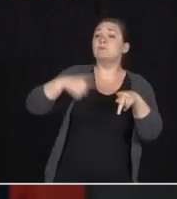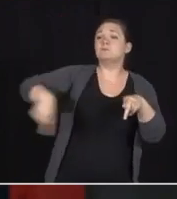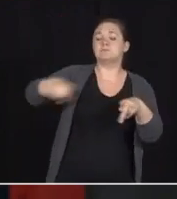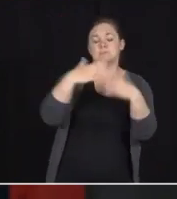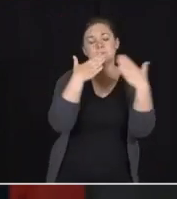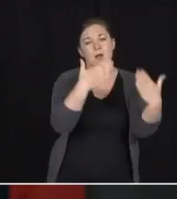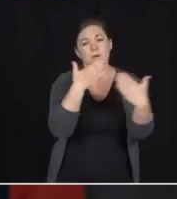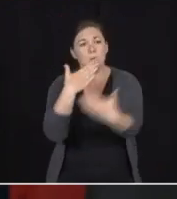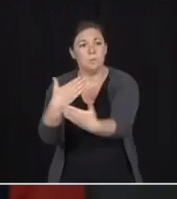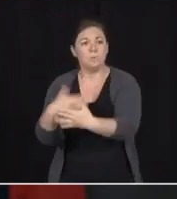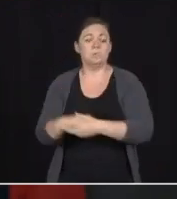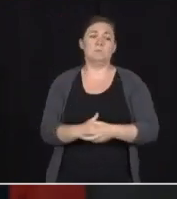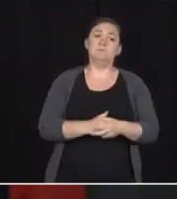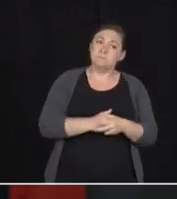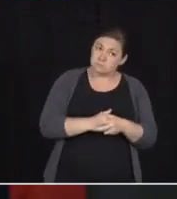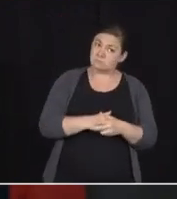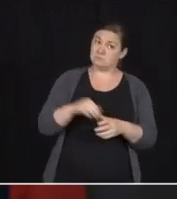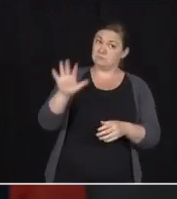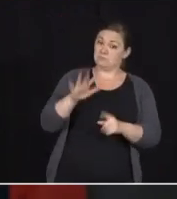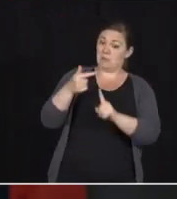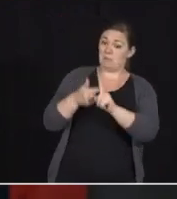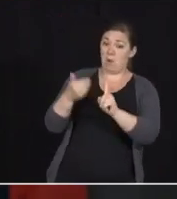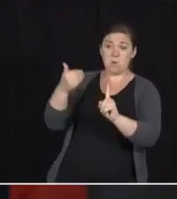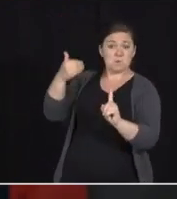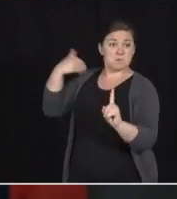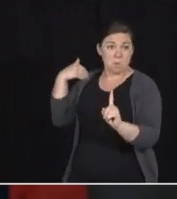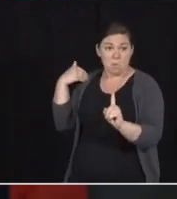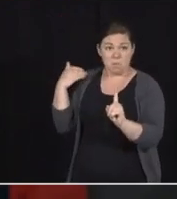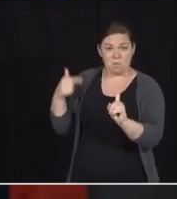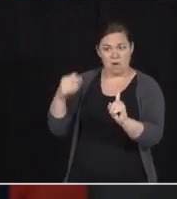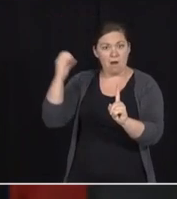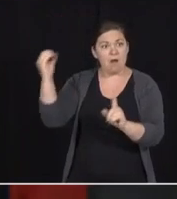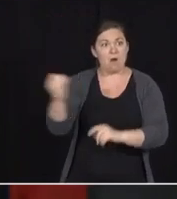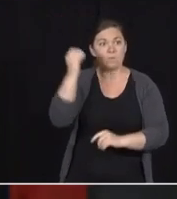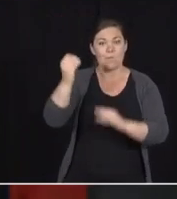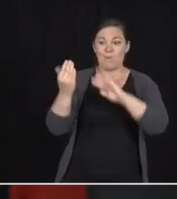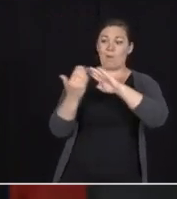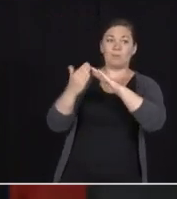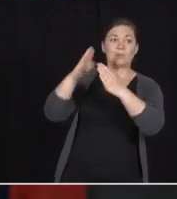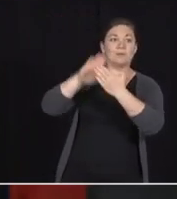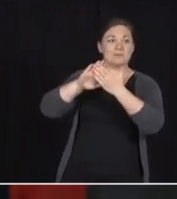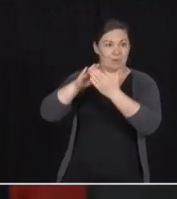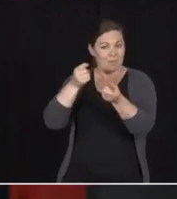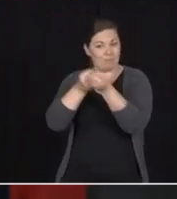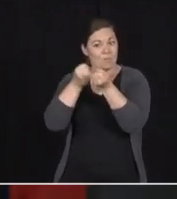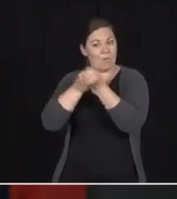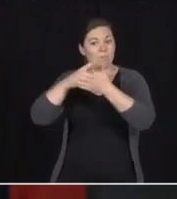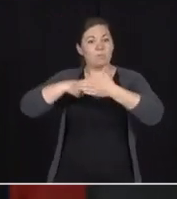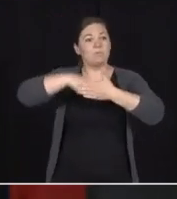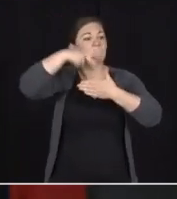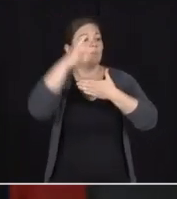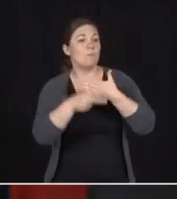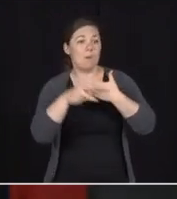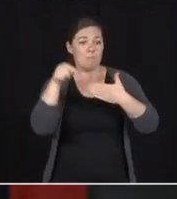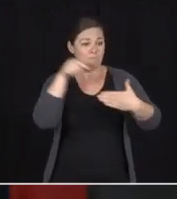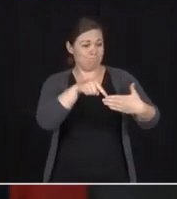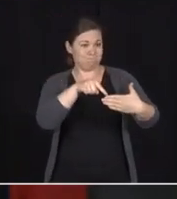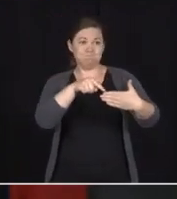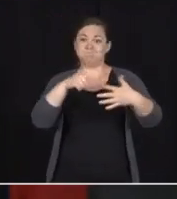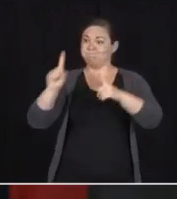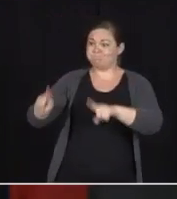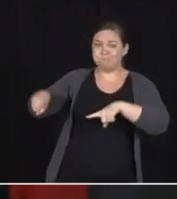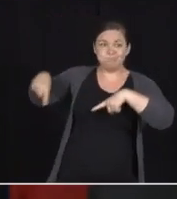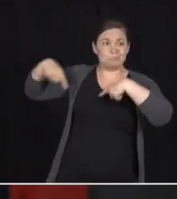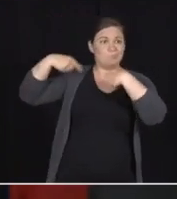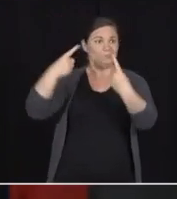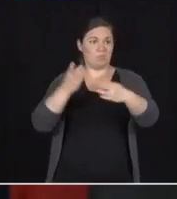ago, we launched the Ontario Community Support Program. Since then, we've received over 500 meal referrals